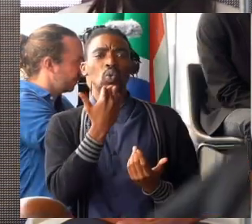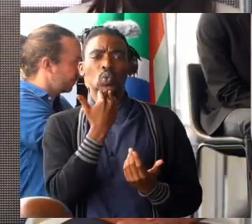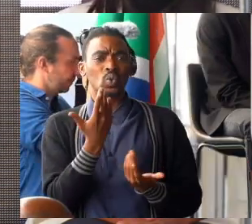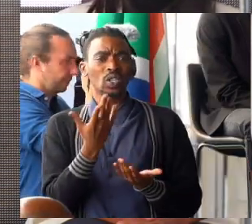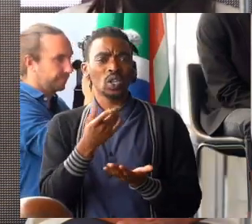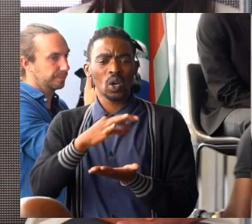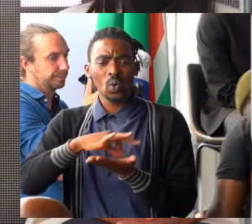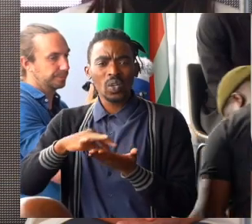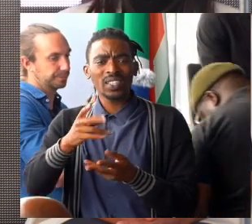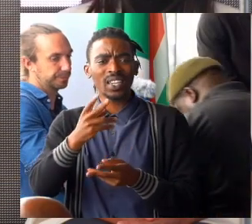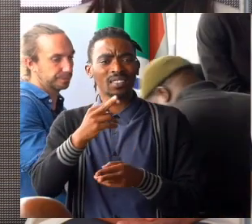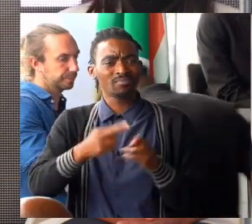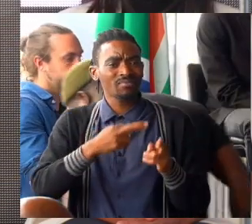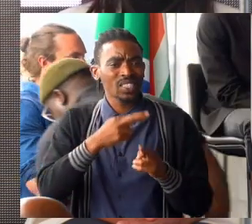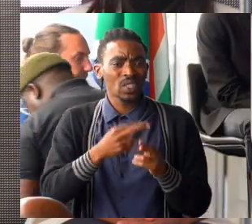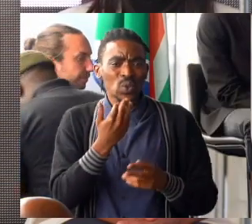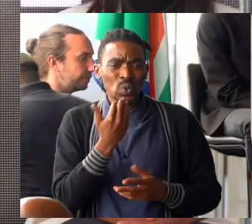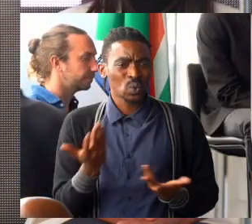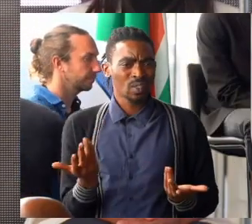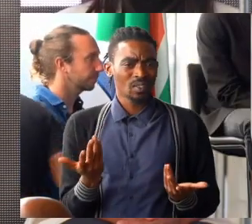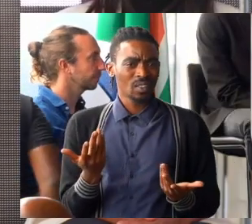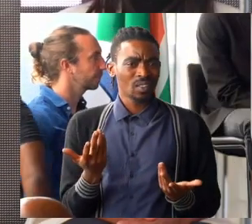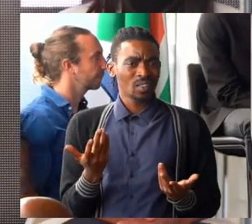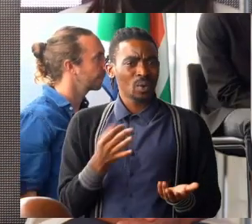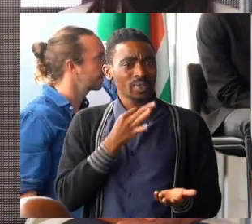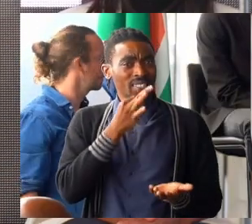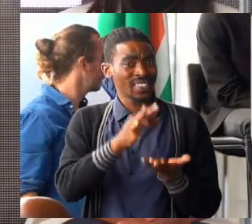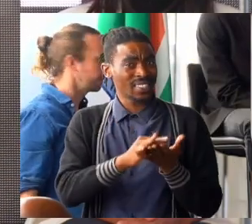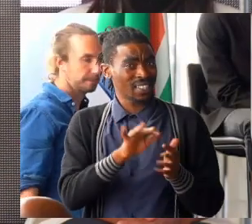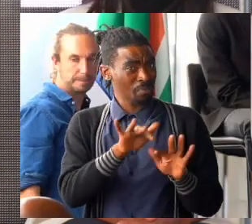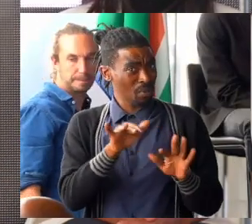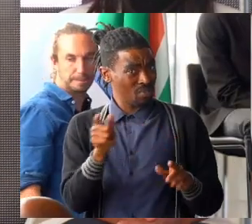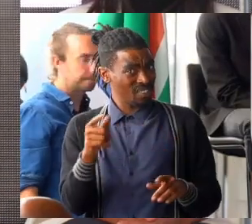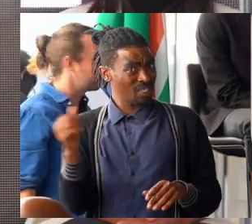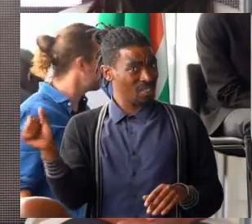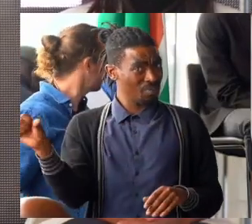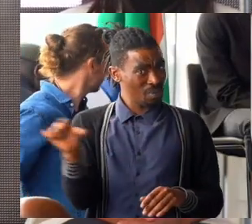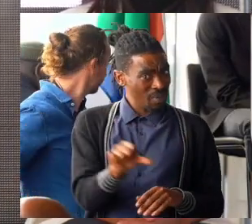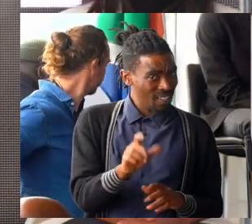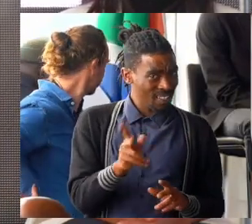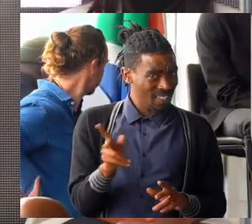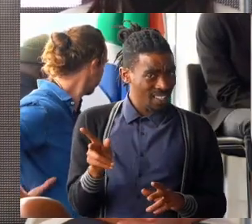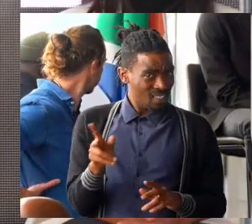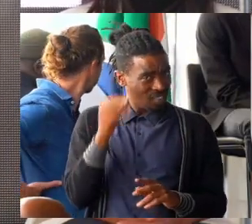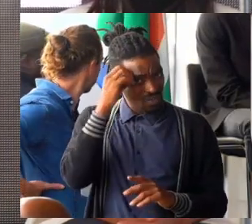Really? Surely we're not suggesting that those people be forgotten again.